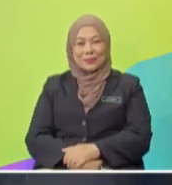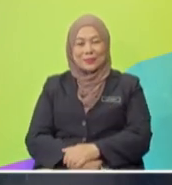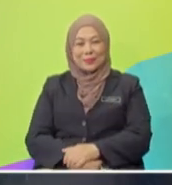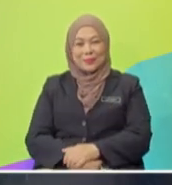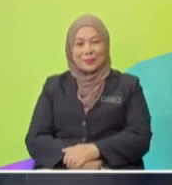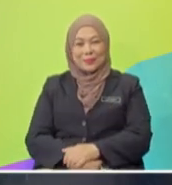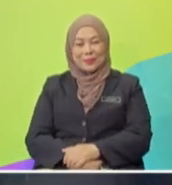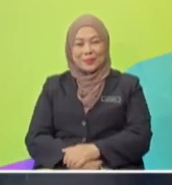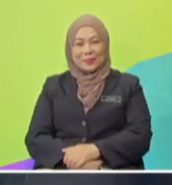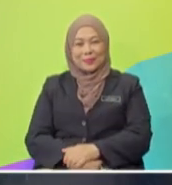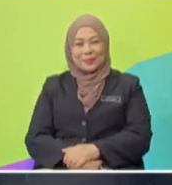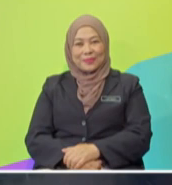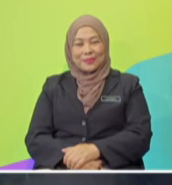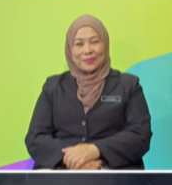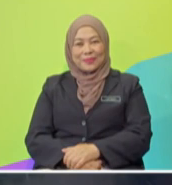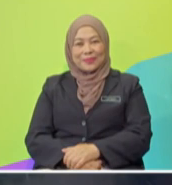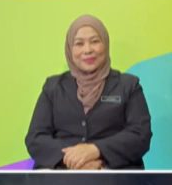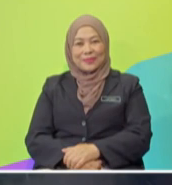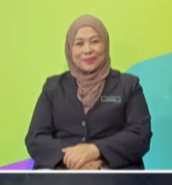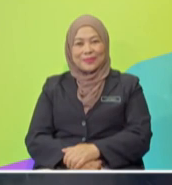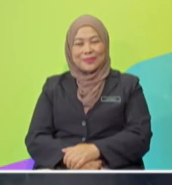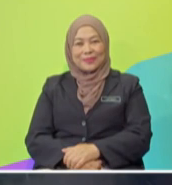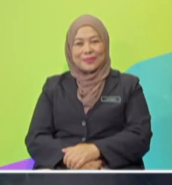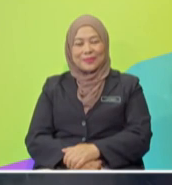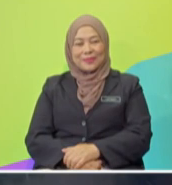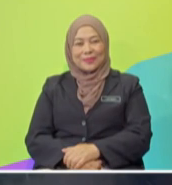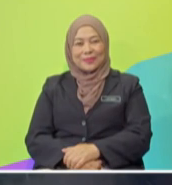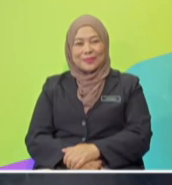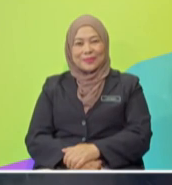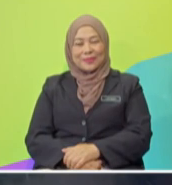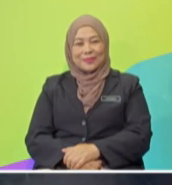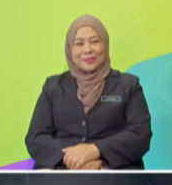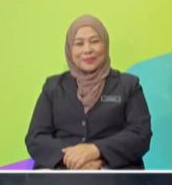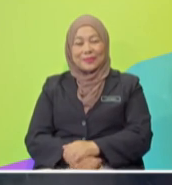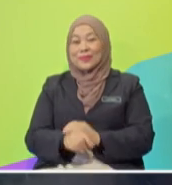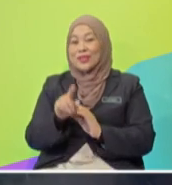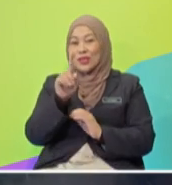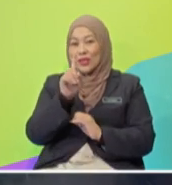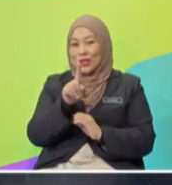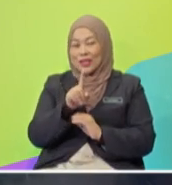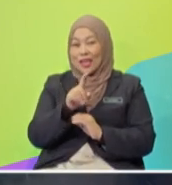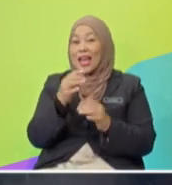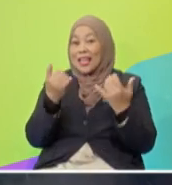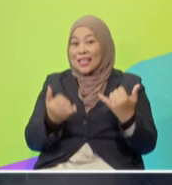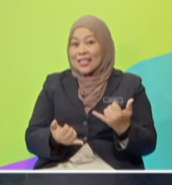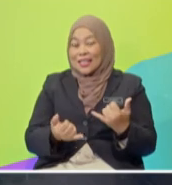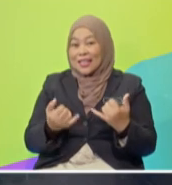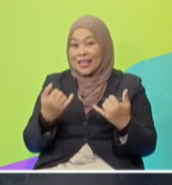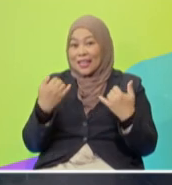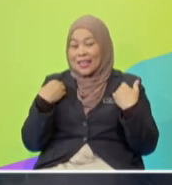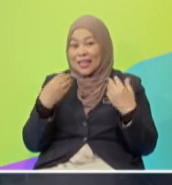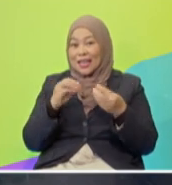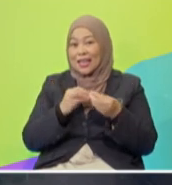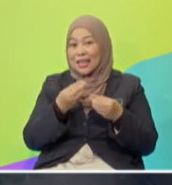Please. All right. Okay, so now you have to guess, okay? And teacher also can try guessing. Thank you.